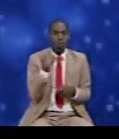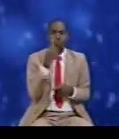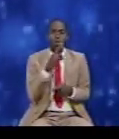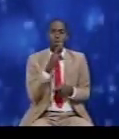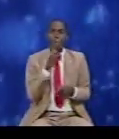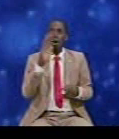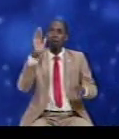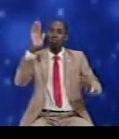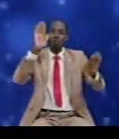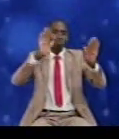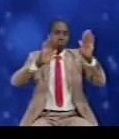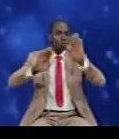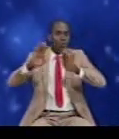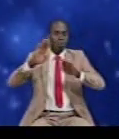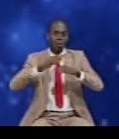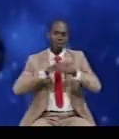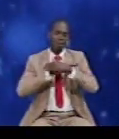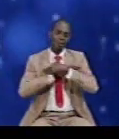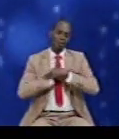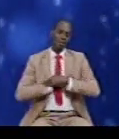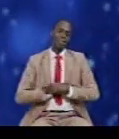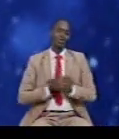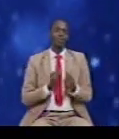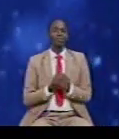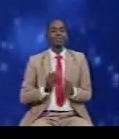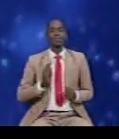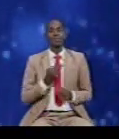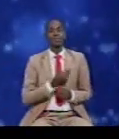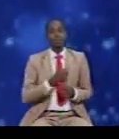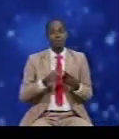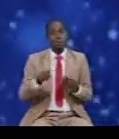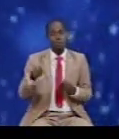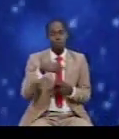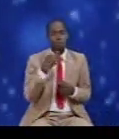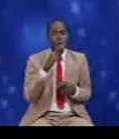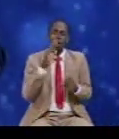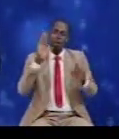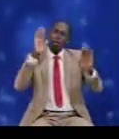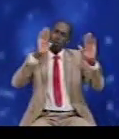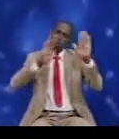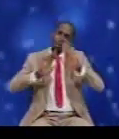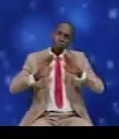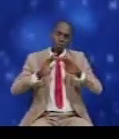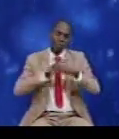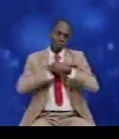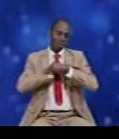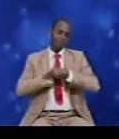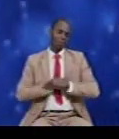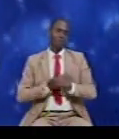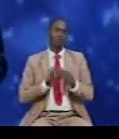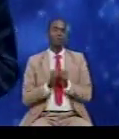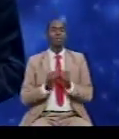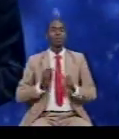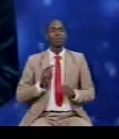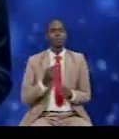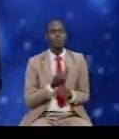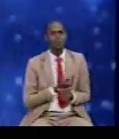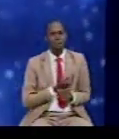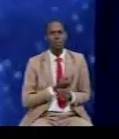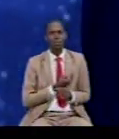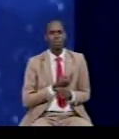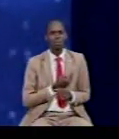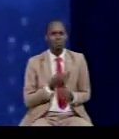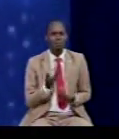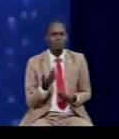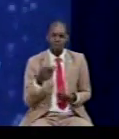troubled, rest with us. And to you who are troubled, rest with us. Paul, tell me,